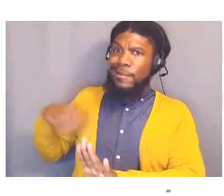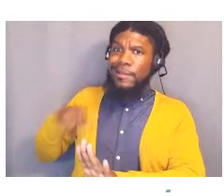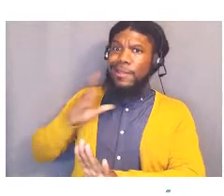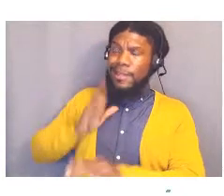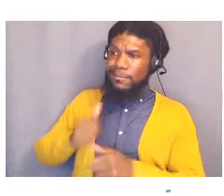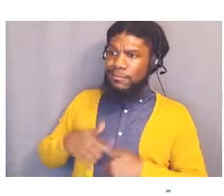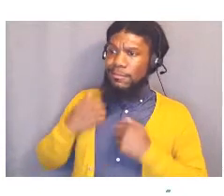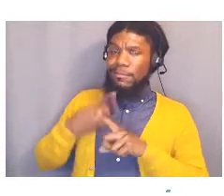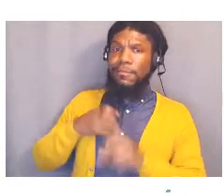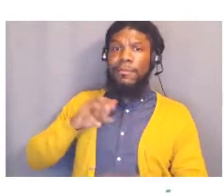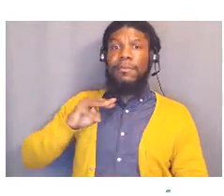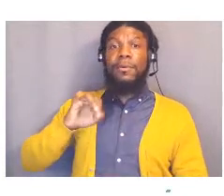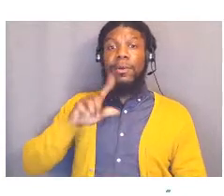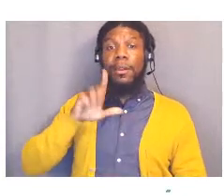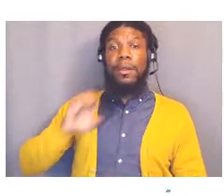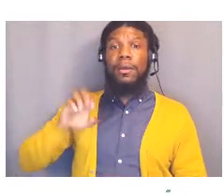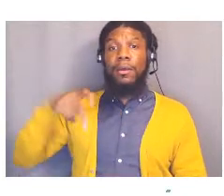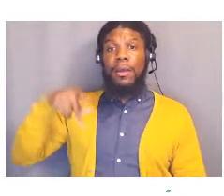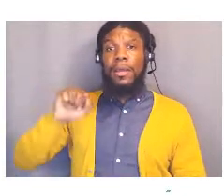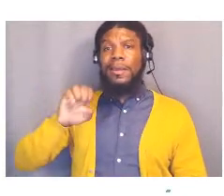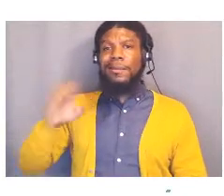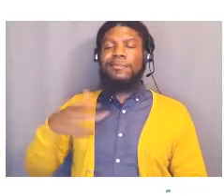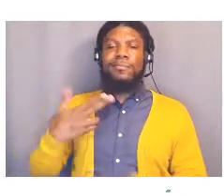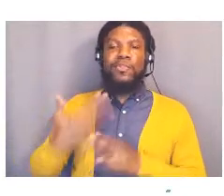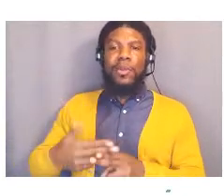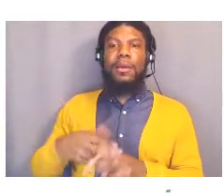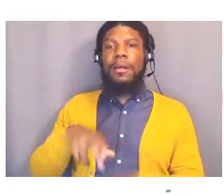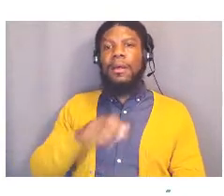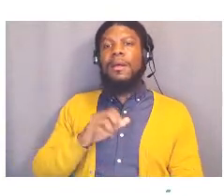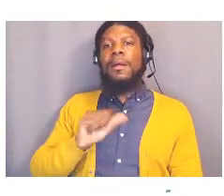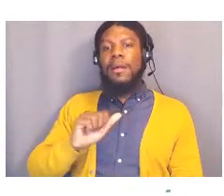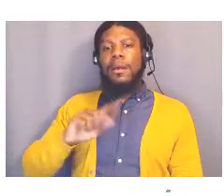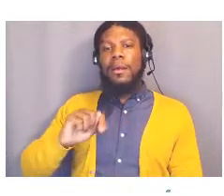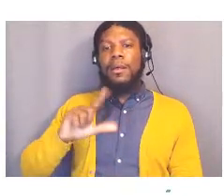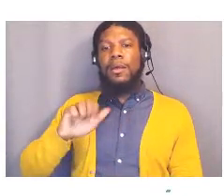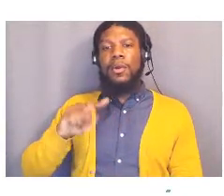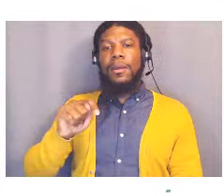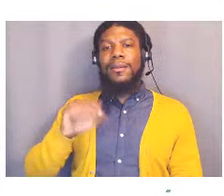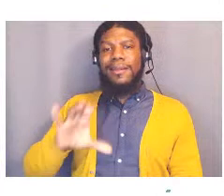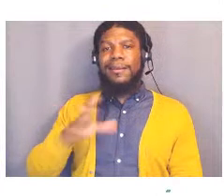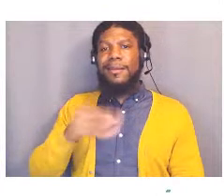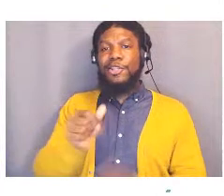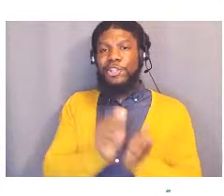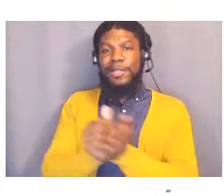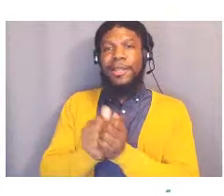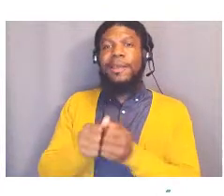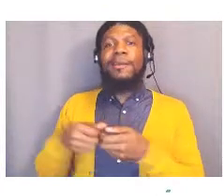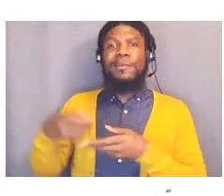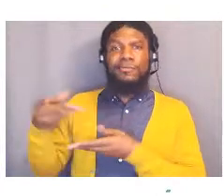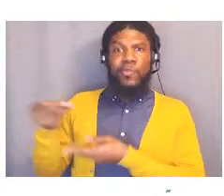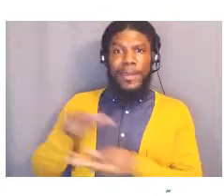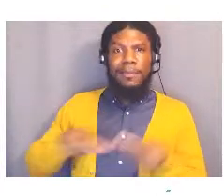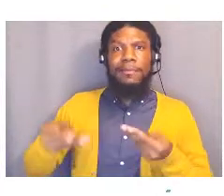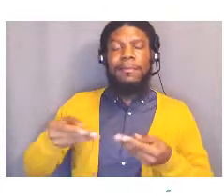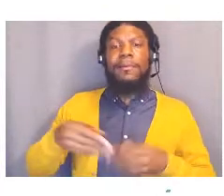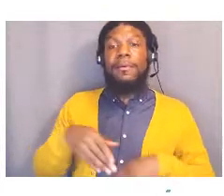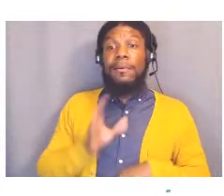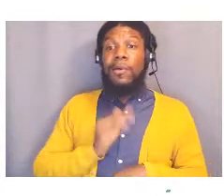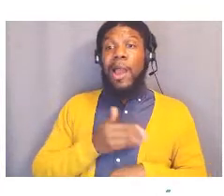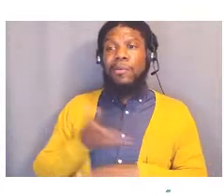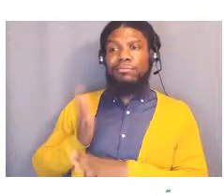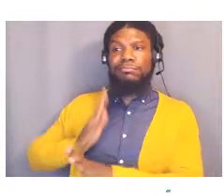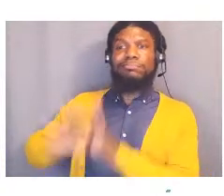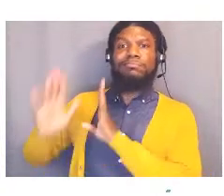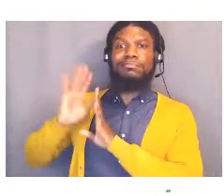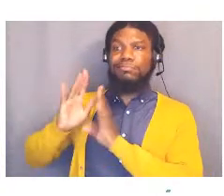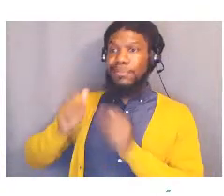Passage, also known as the Atlantic enslavement trade. Our ancestors survived